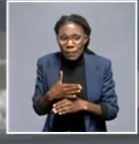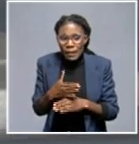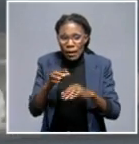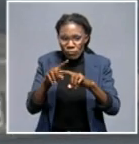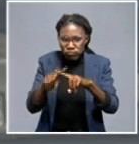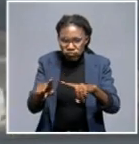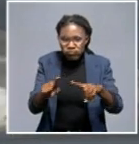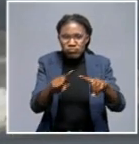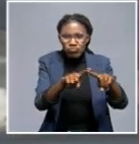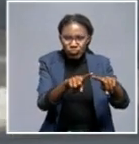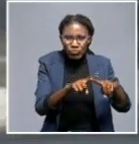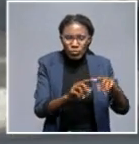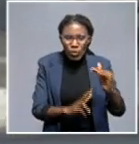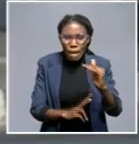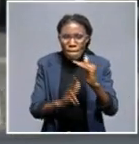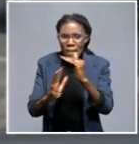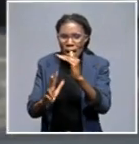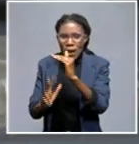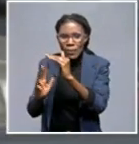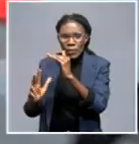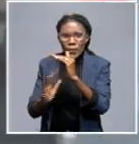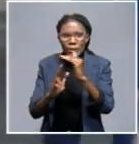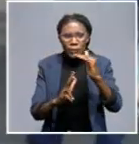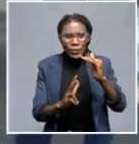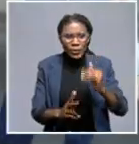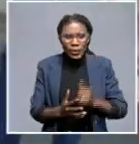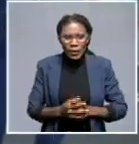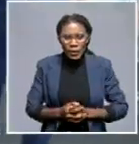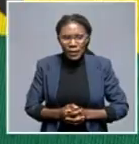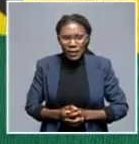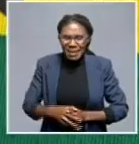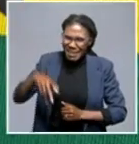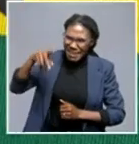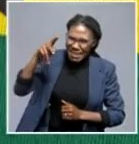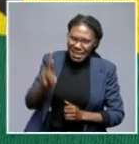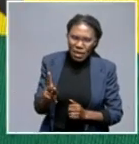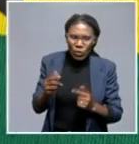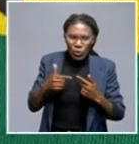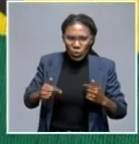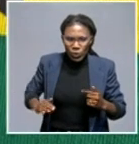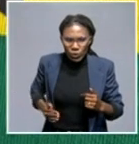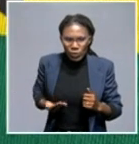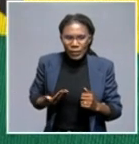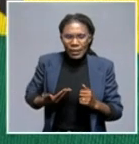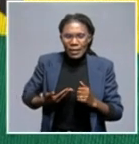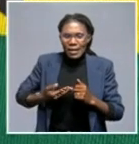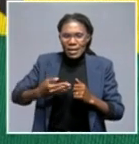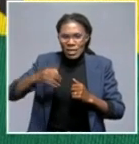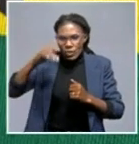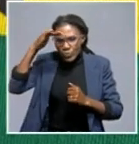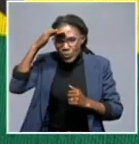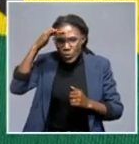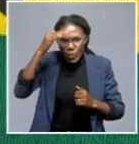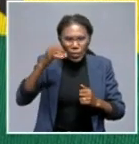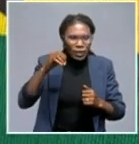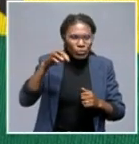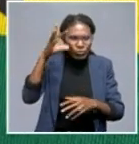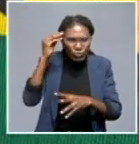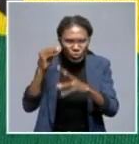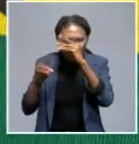various tourism outfits. We also want to explore possibilities of promoting